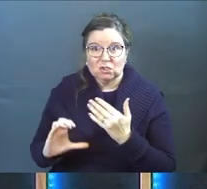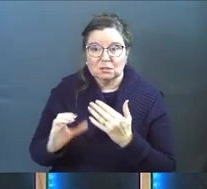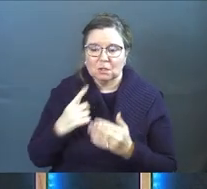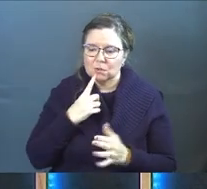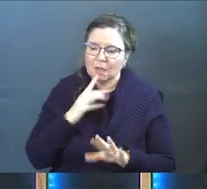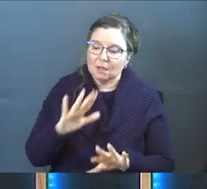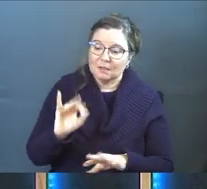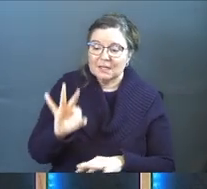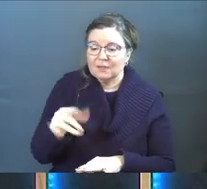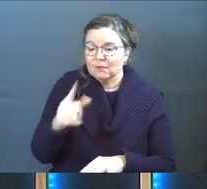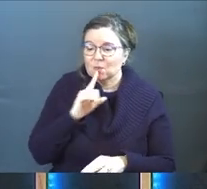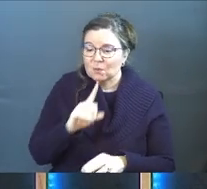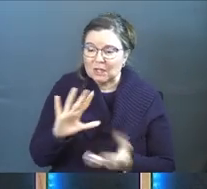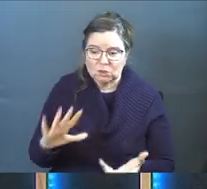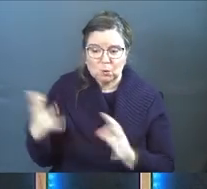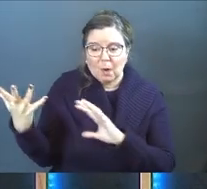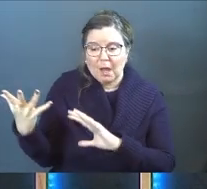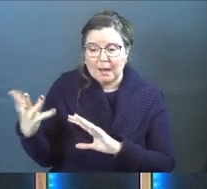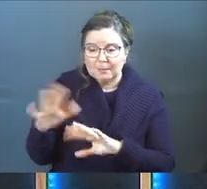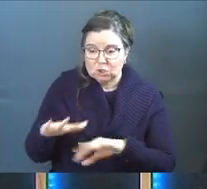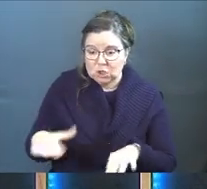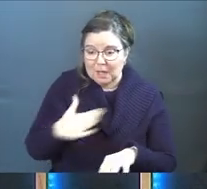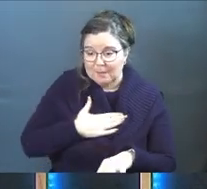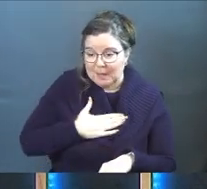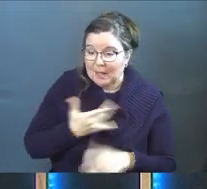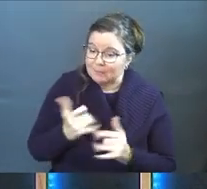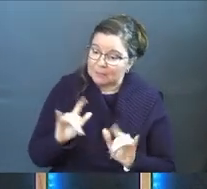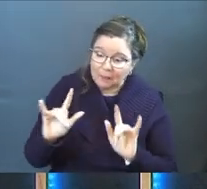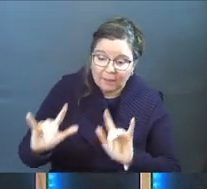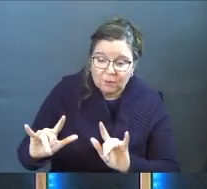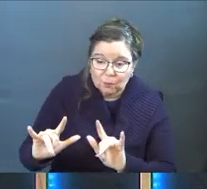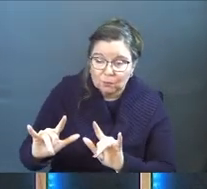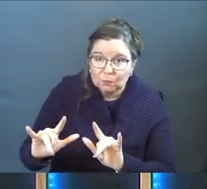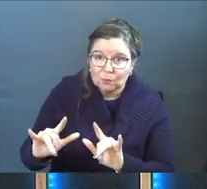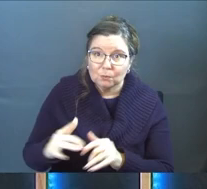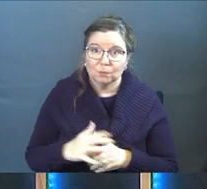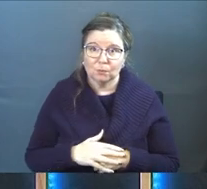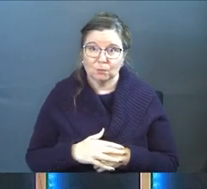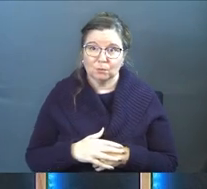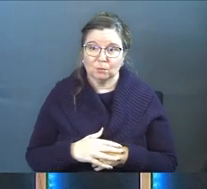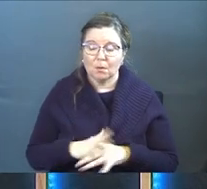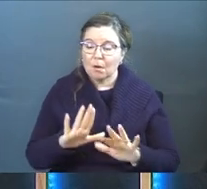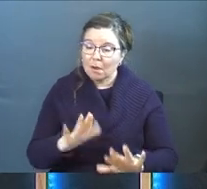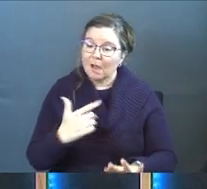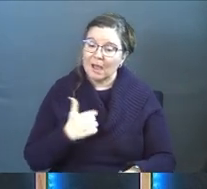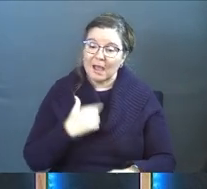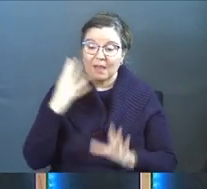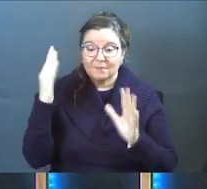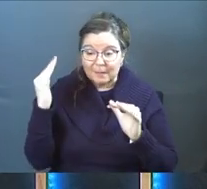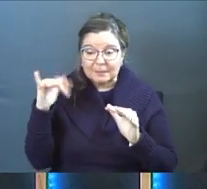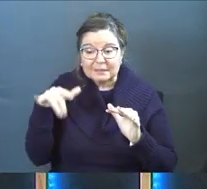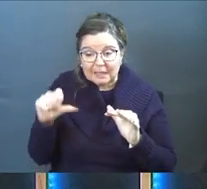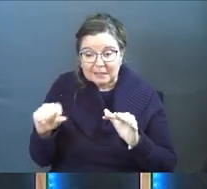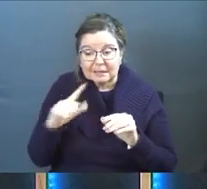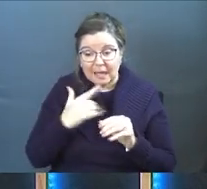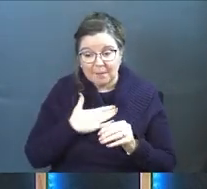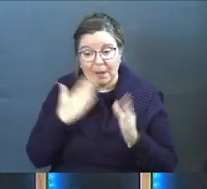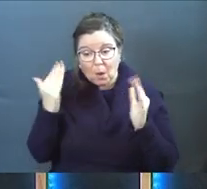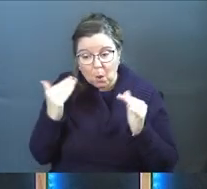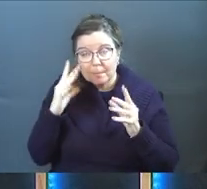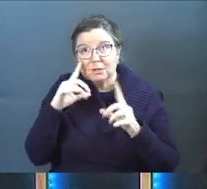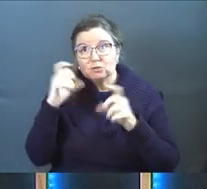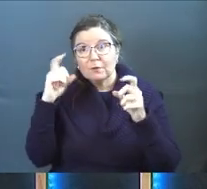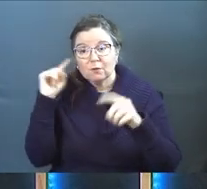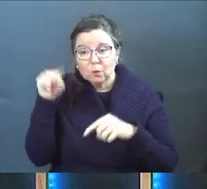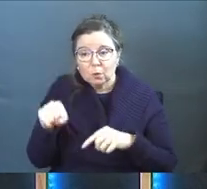It's like, hey, if you really screw this up, child of mine, I'm still going to love you. Hey, I've got expectations of you, and they're my hopes and